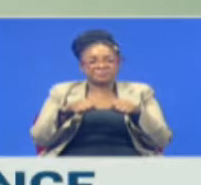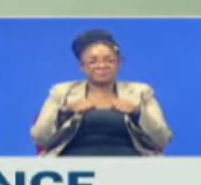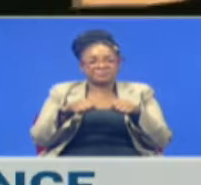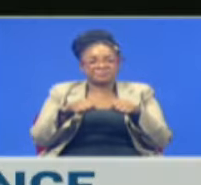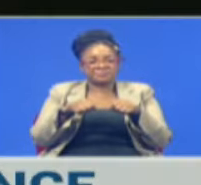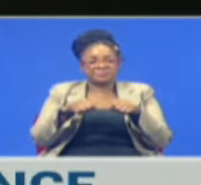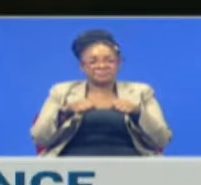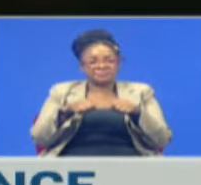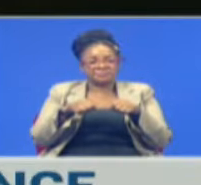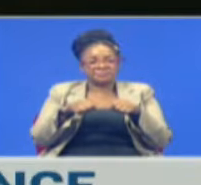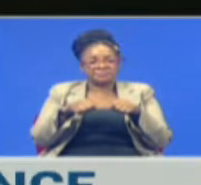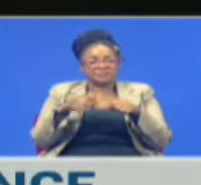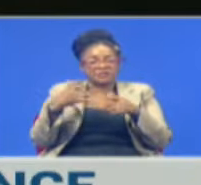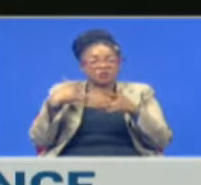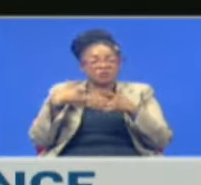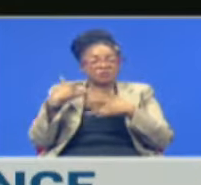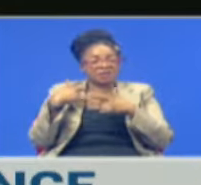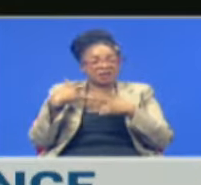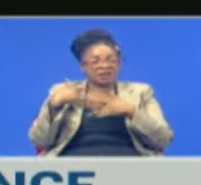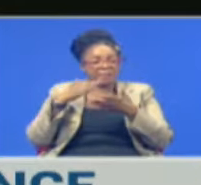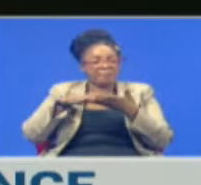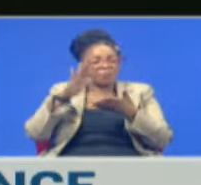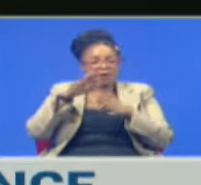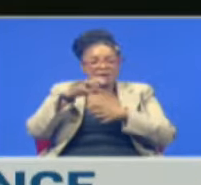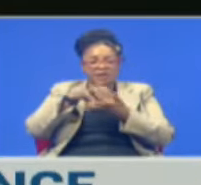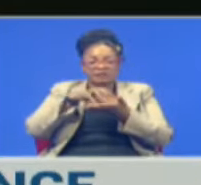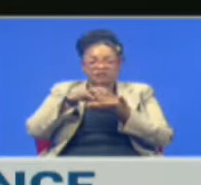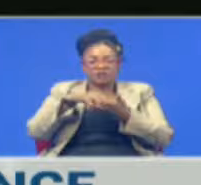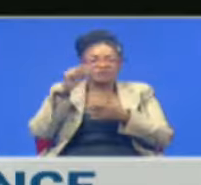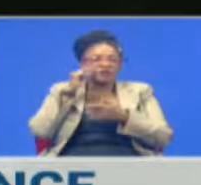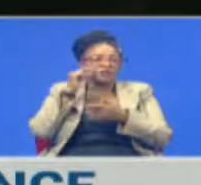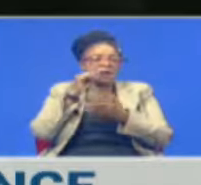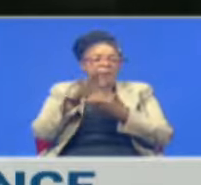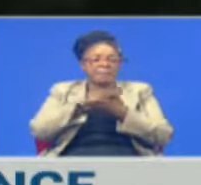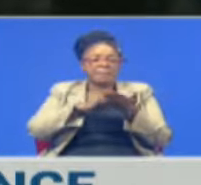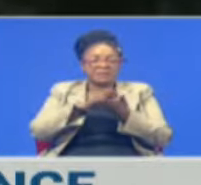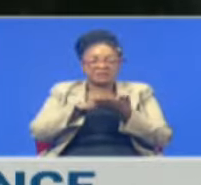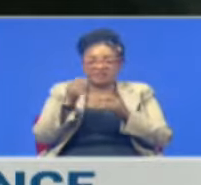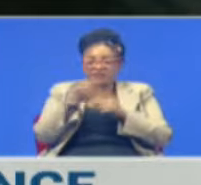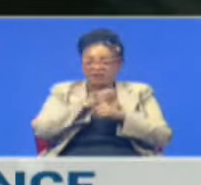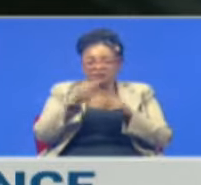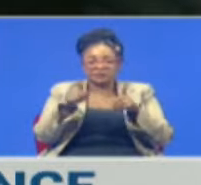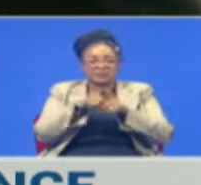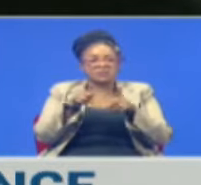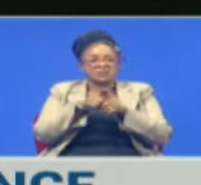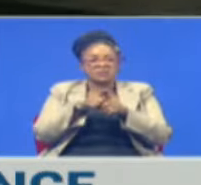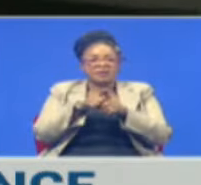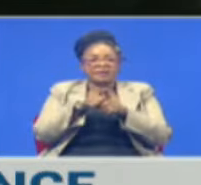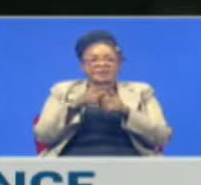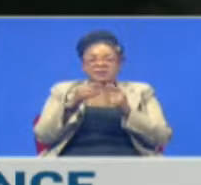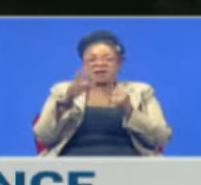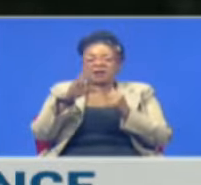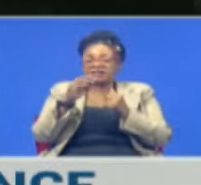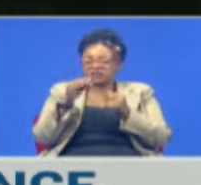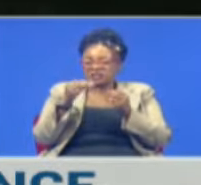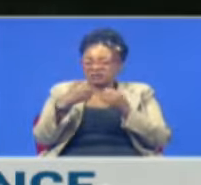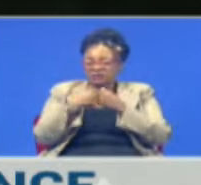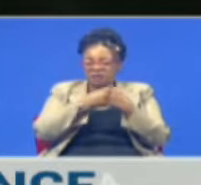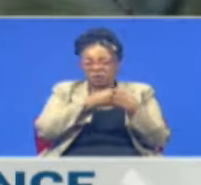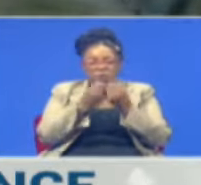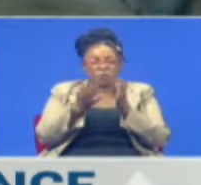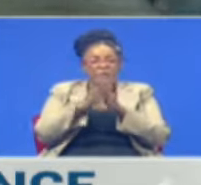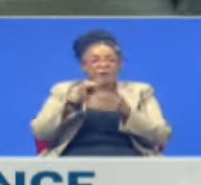deterrent. Concern is growing that cases of gender-based violence could soar as the country grapples with the challenges of the COVID-19